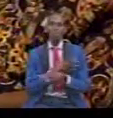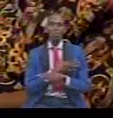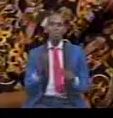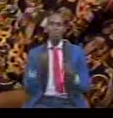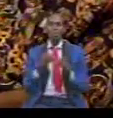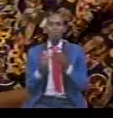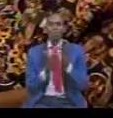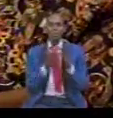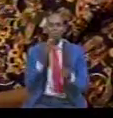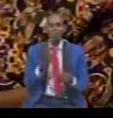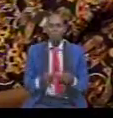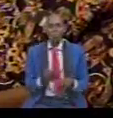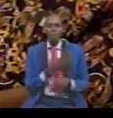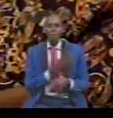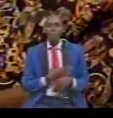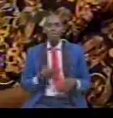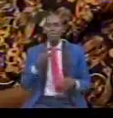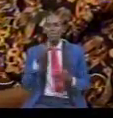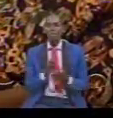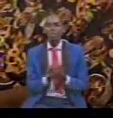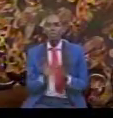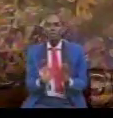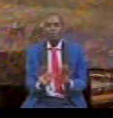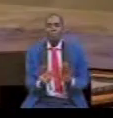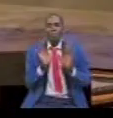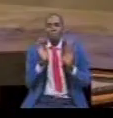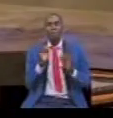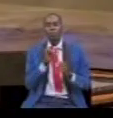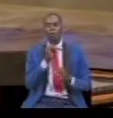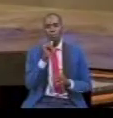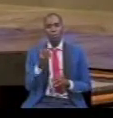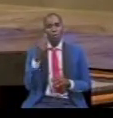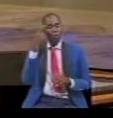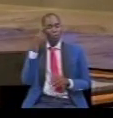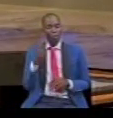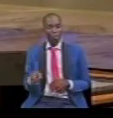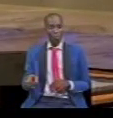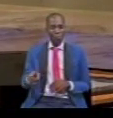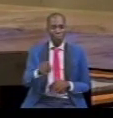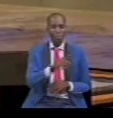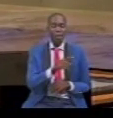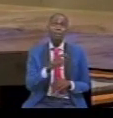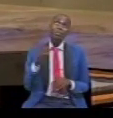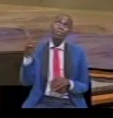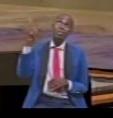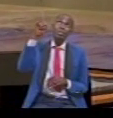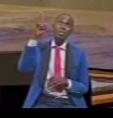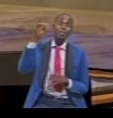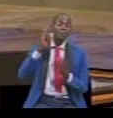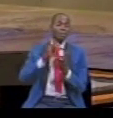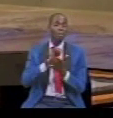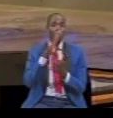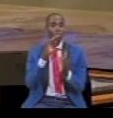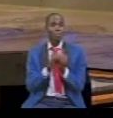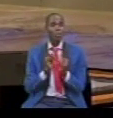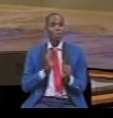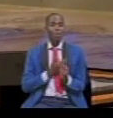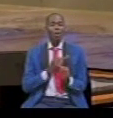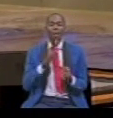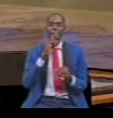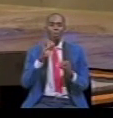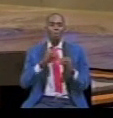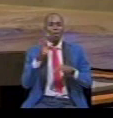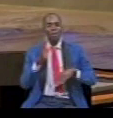said, fear not, for they that be with us are more than